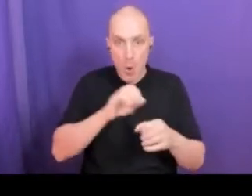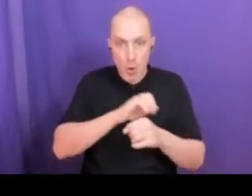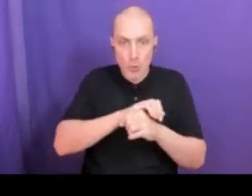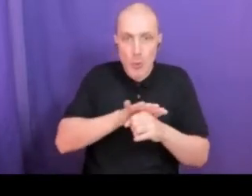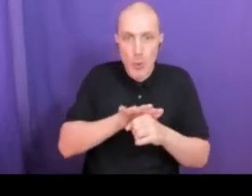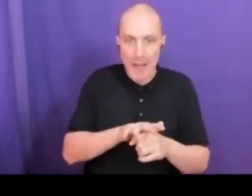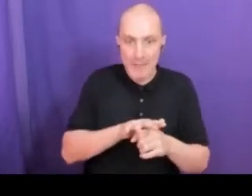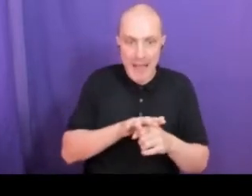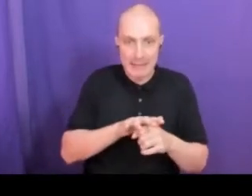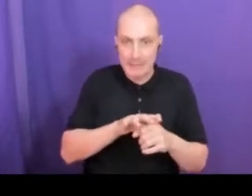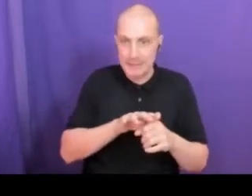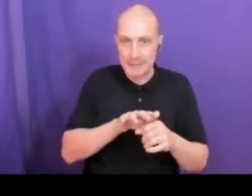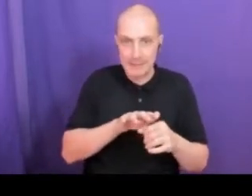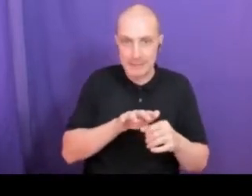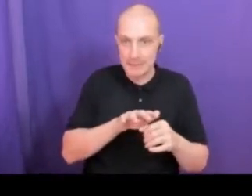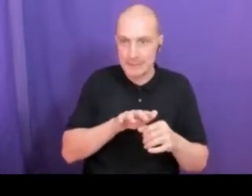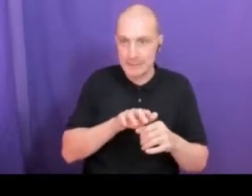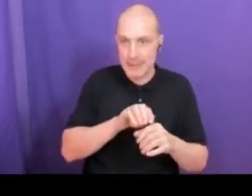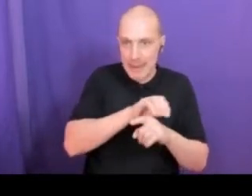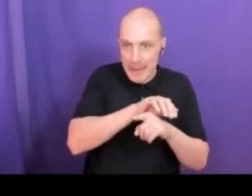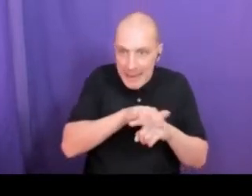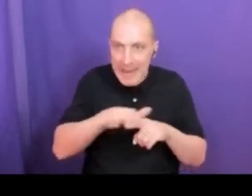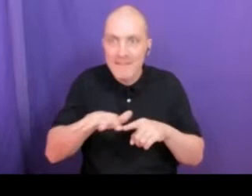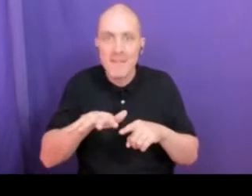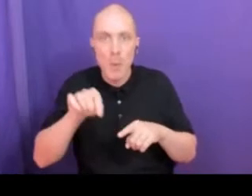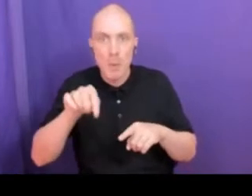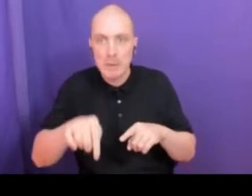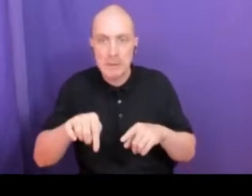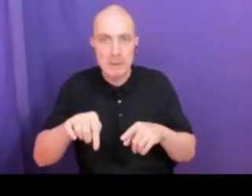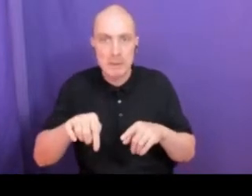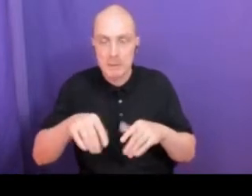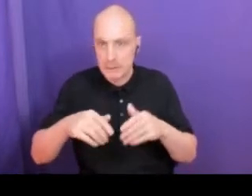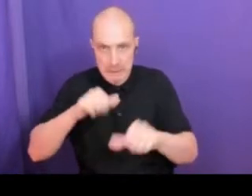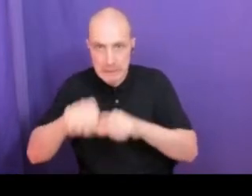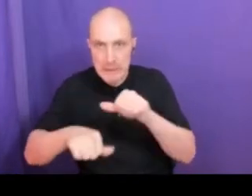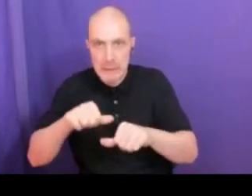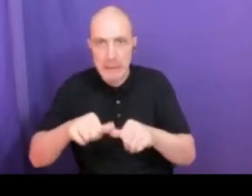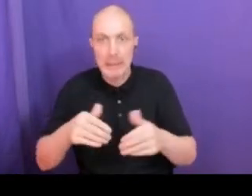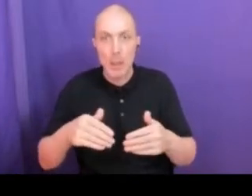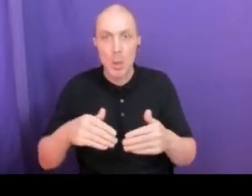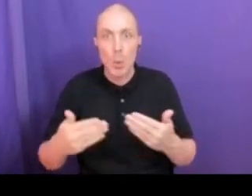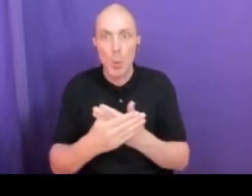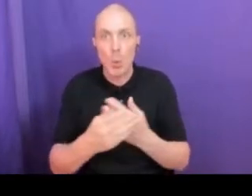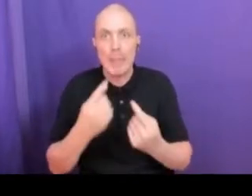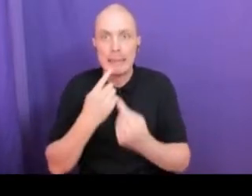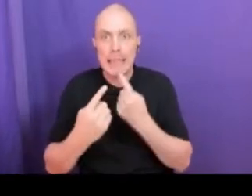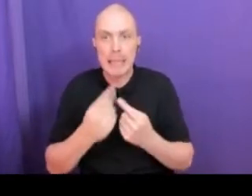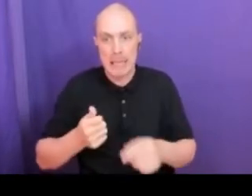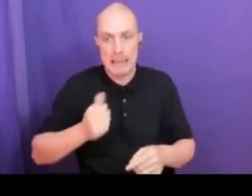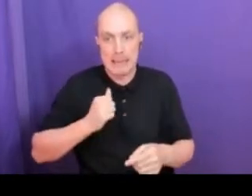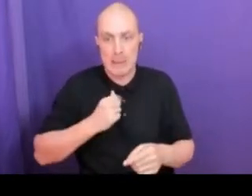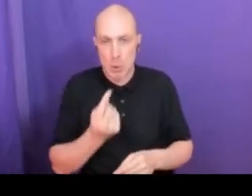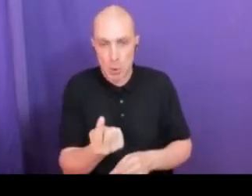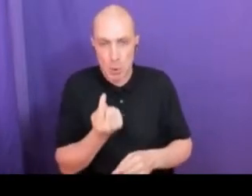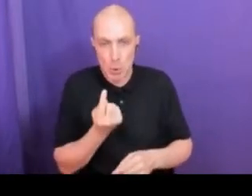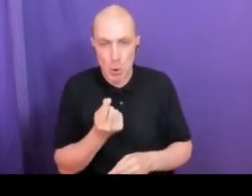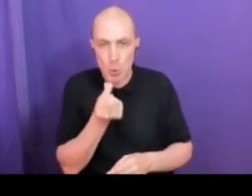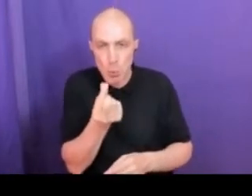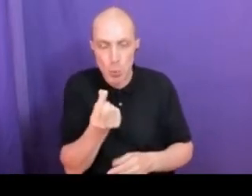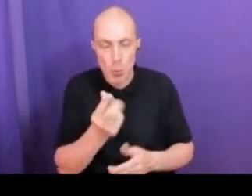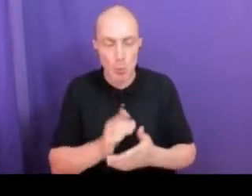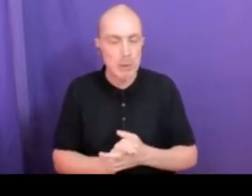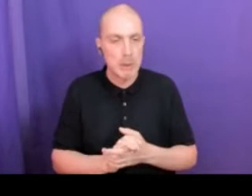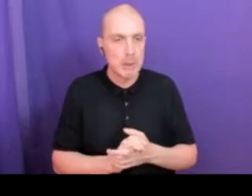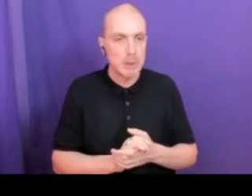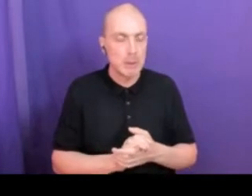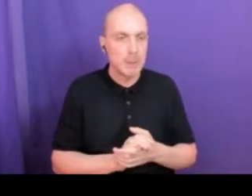then. So we'll have some really nice data coming out very soon. So with that in mind, all of the